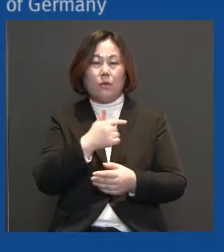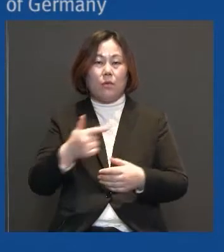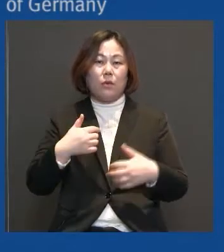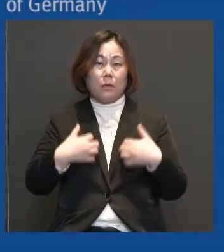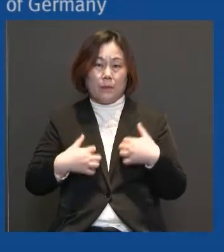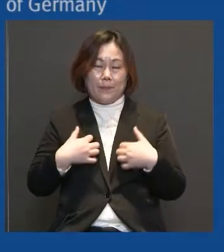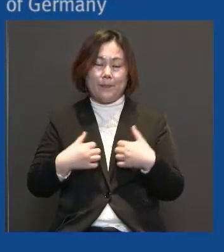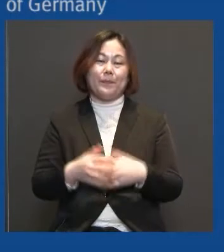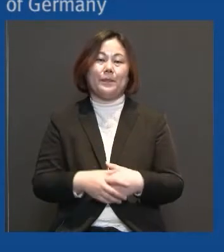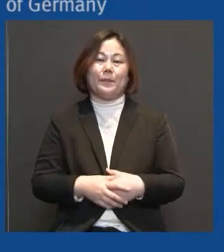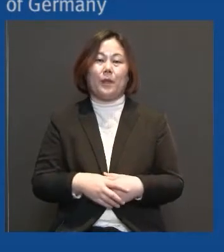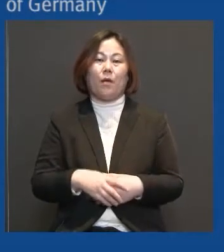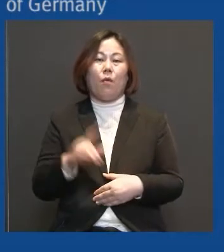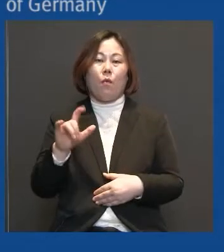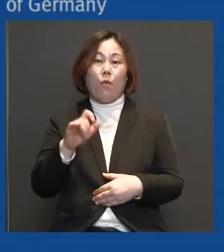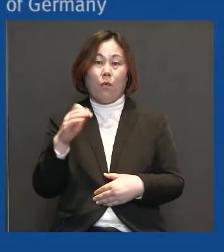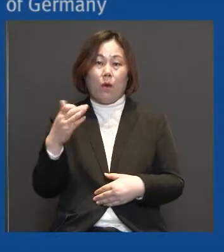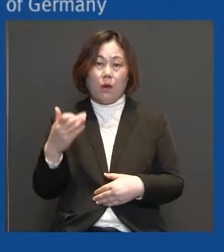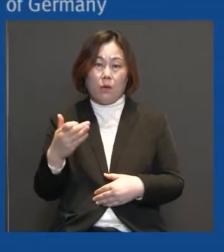post-COVID.